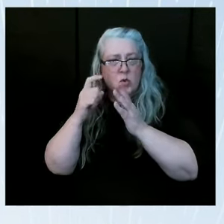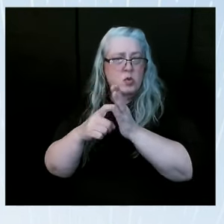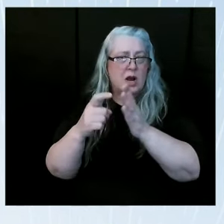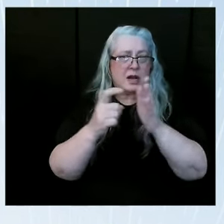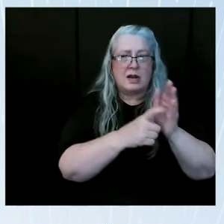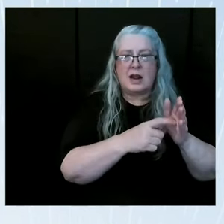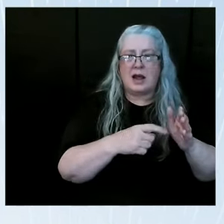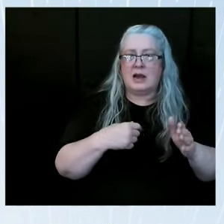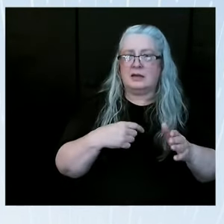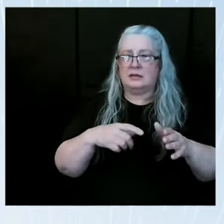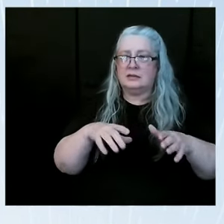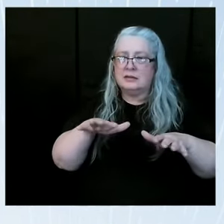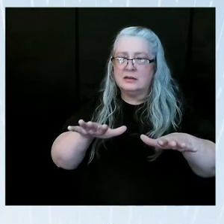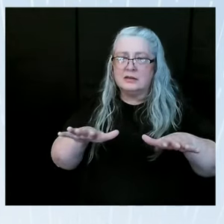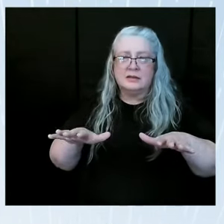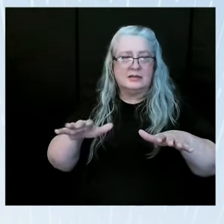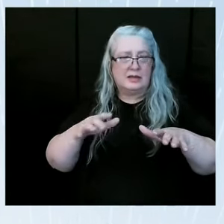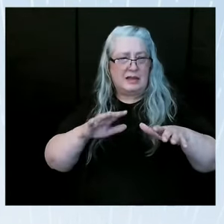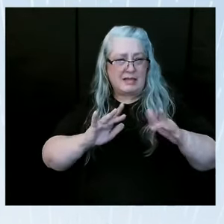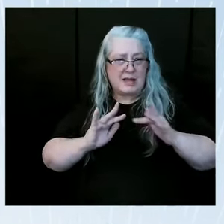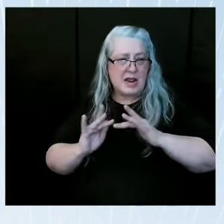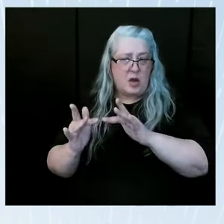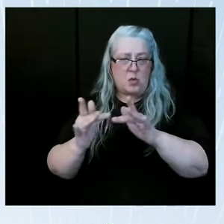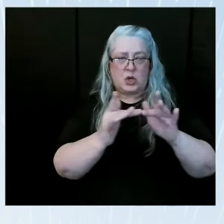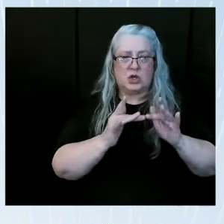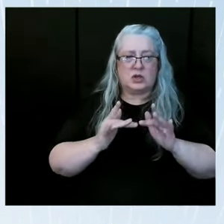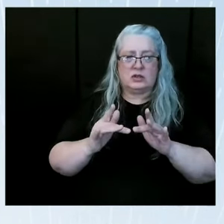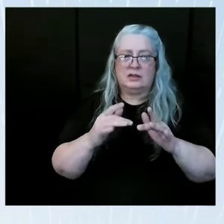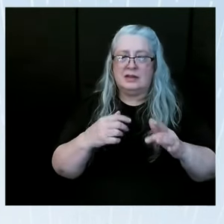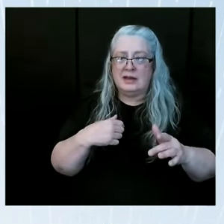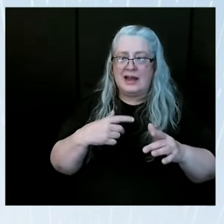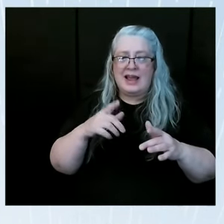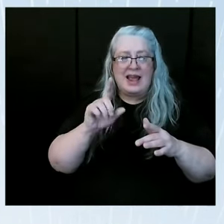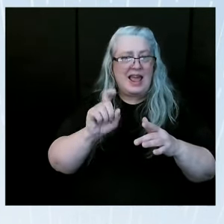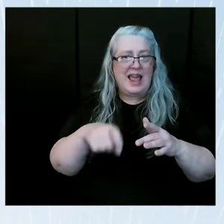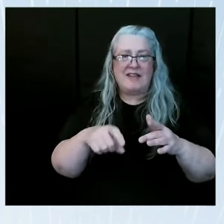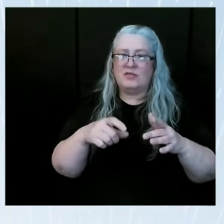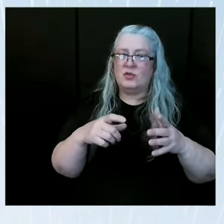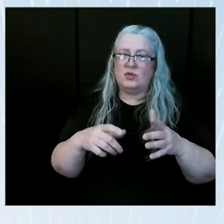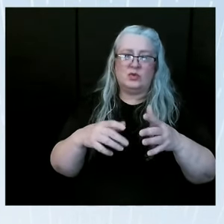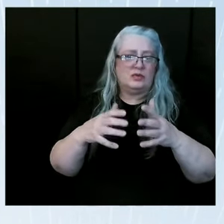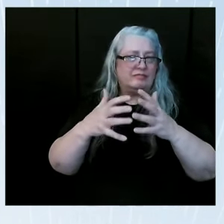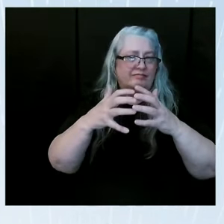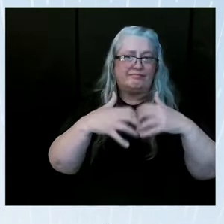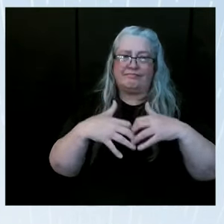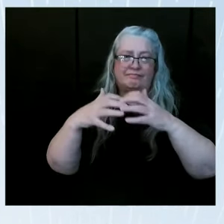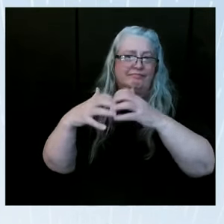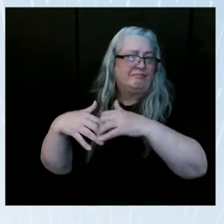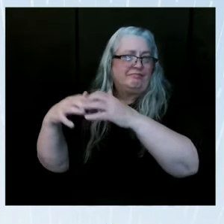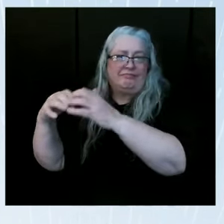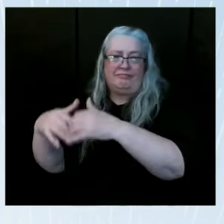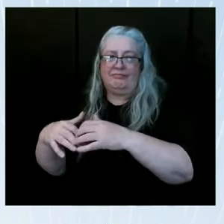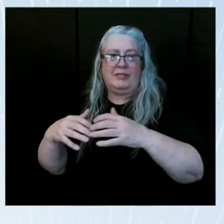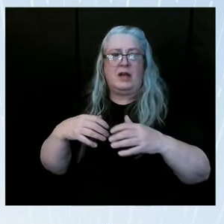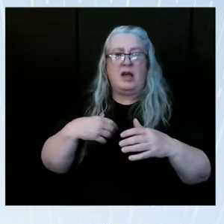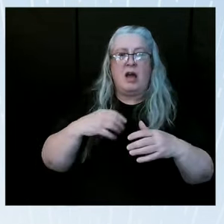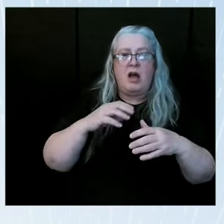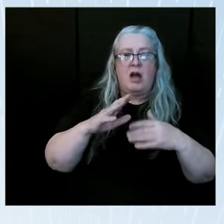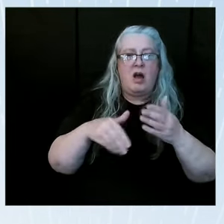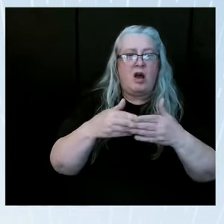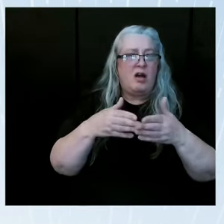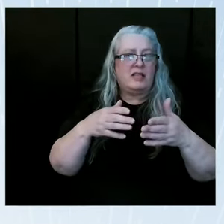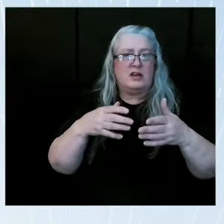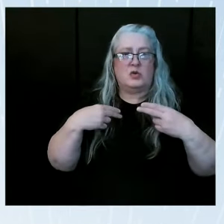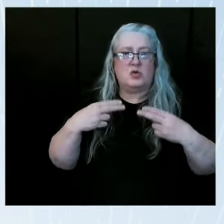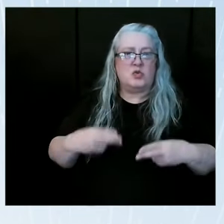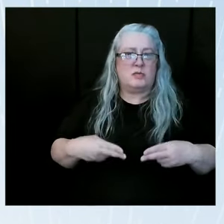networks. Building on those activities, last year we launched our national strategy to combat human trafficking to bring